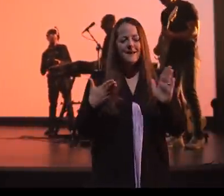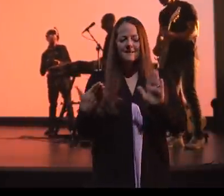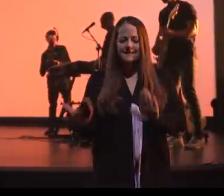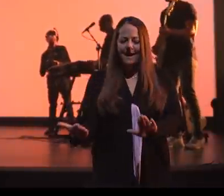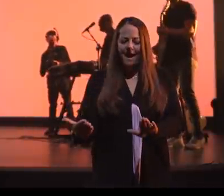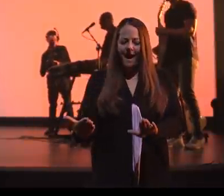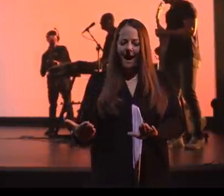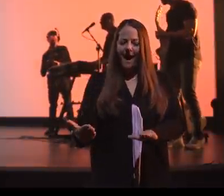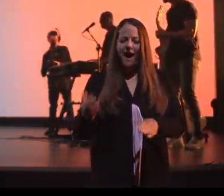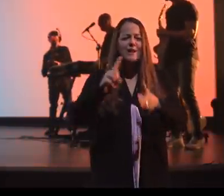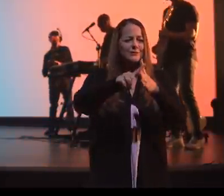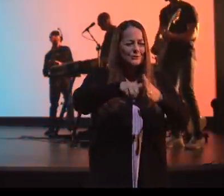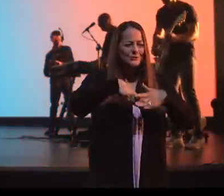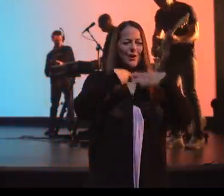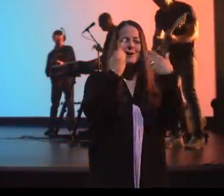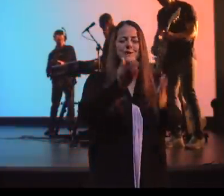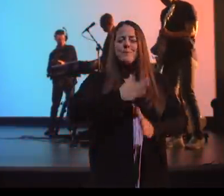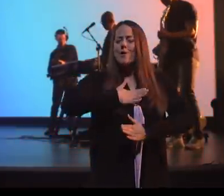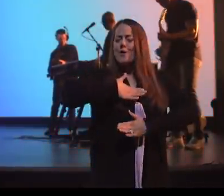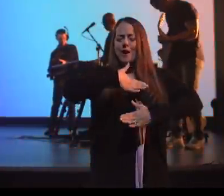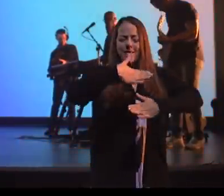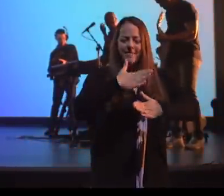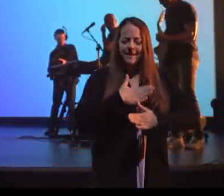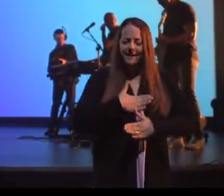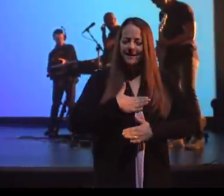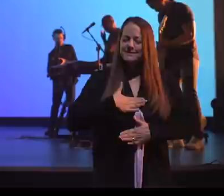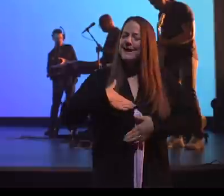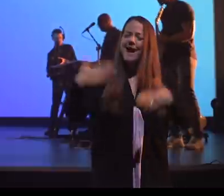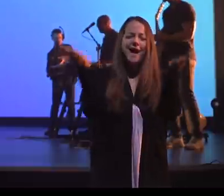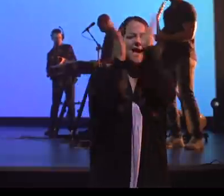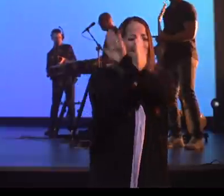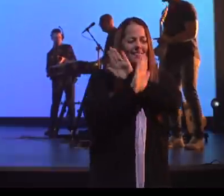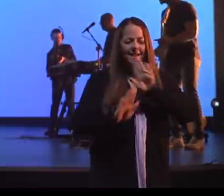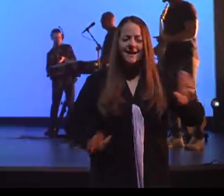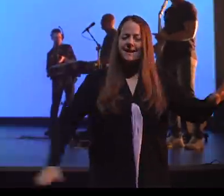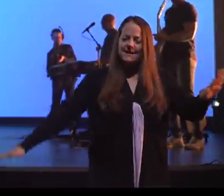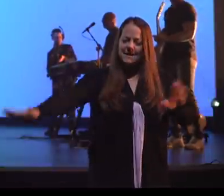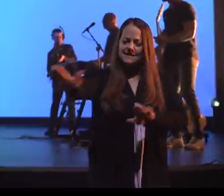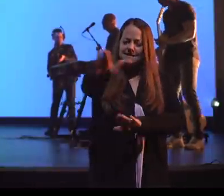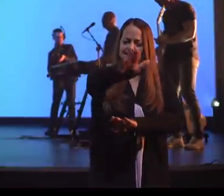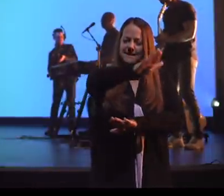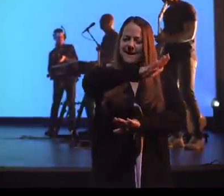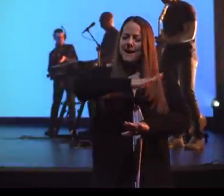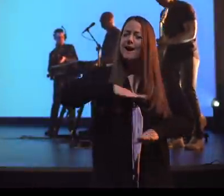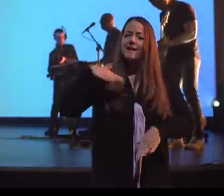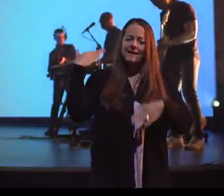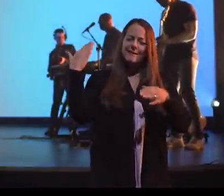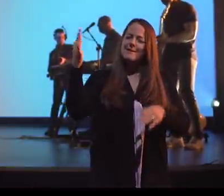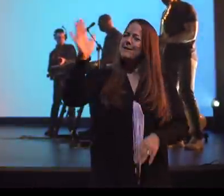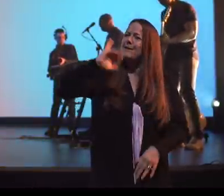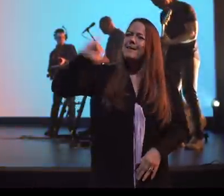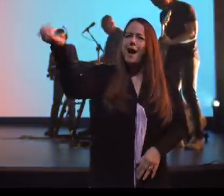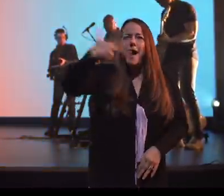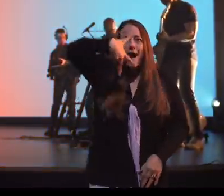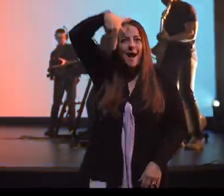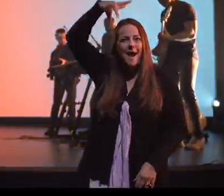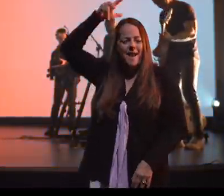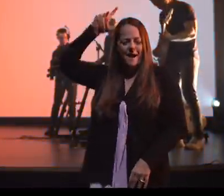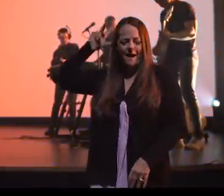began to breathe. Out of the silence, the